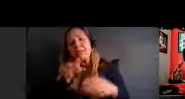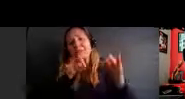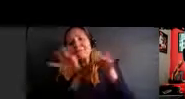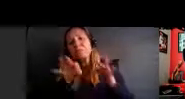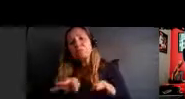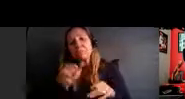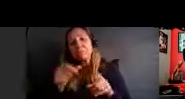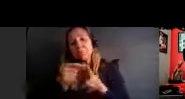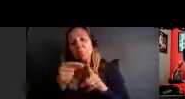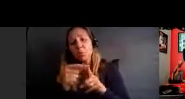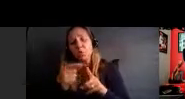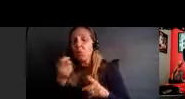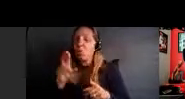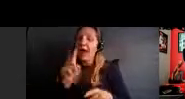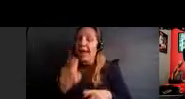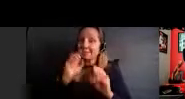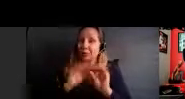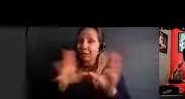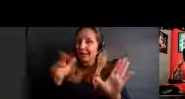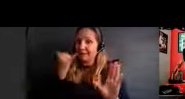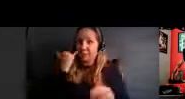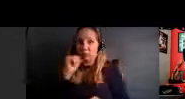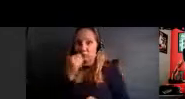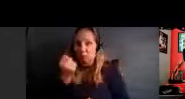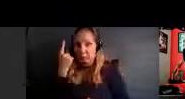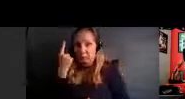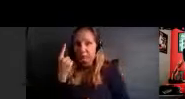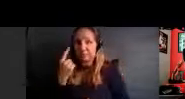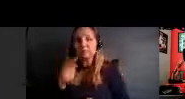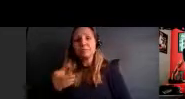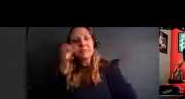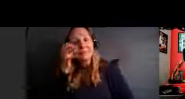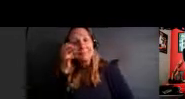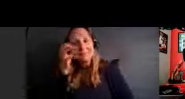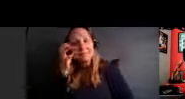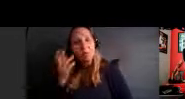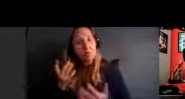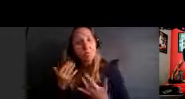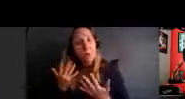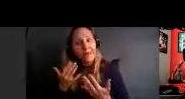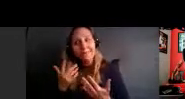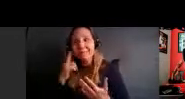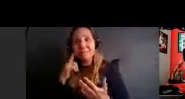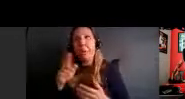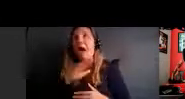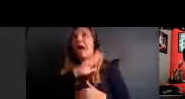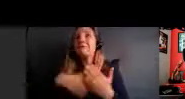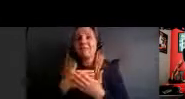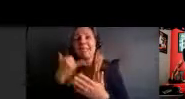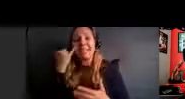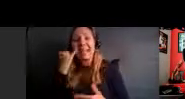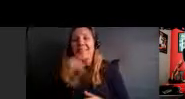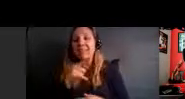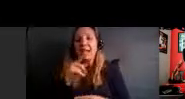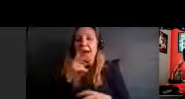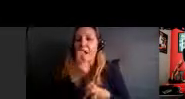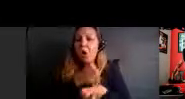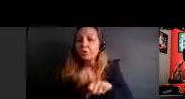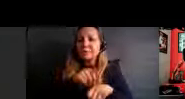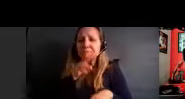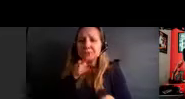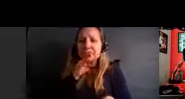Ask for clarification when you don't understand. Listen and wait, as I've been saying for all of this. So if the person has a stutter or they have